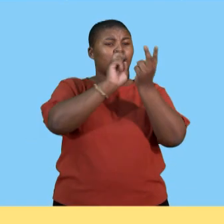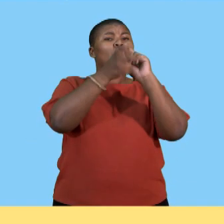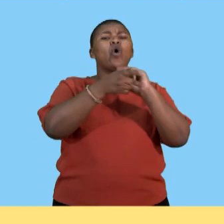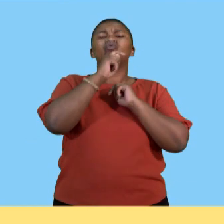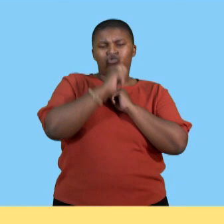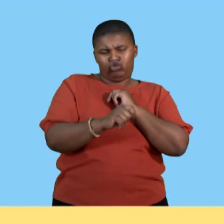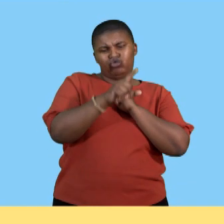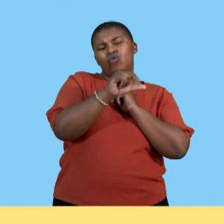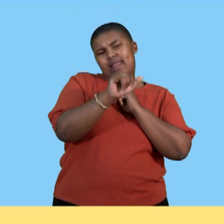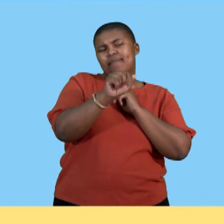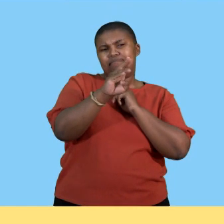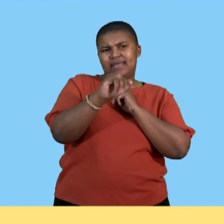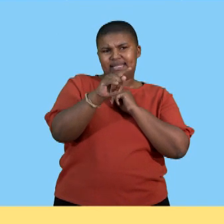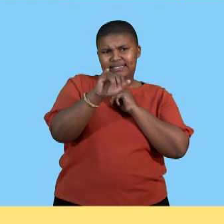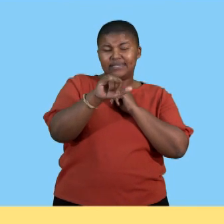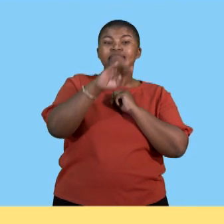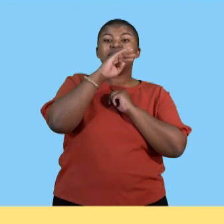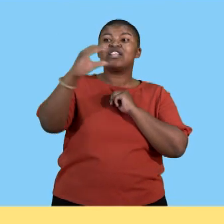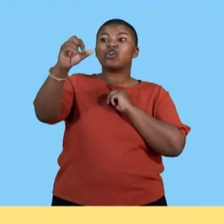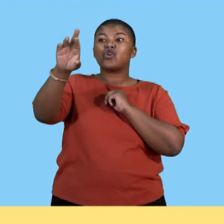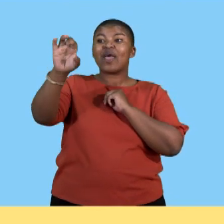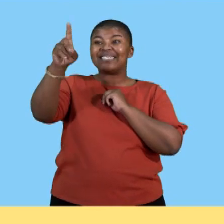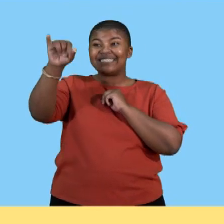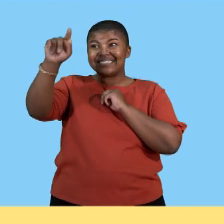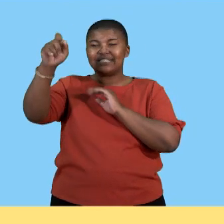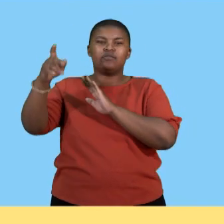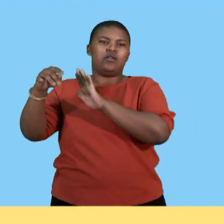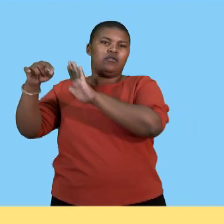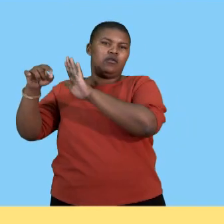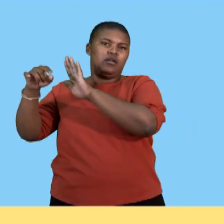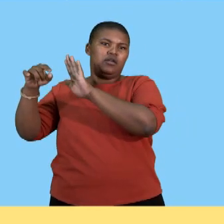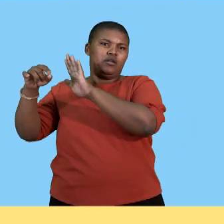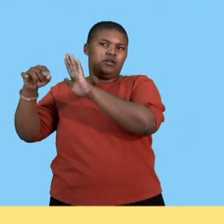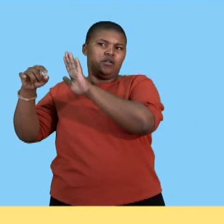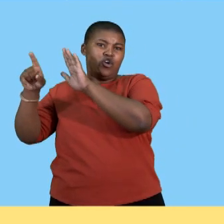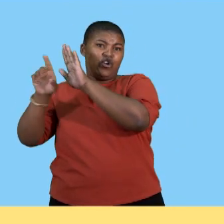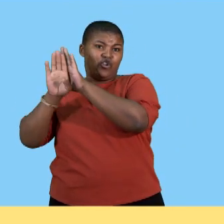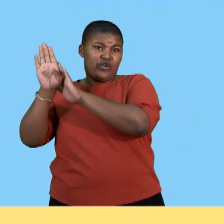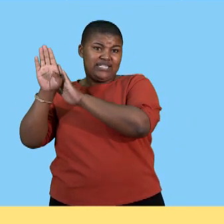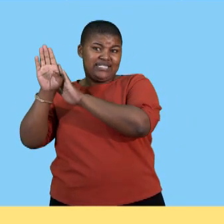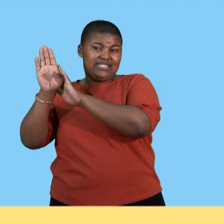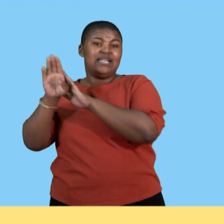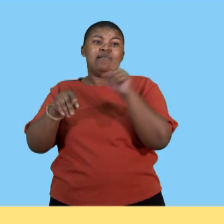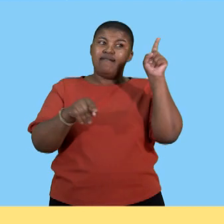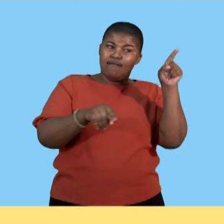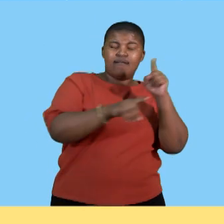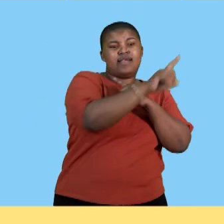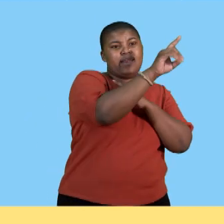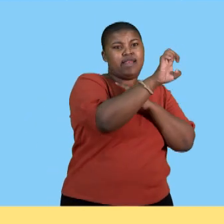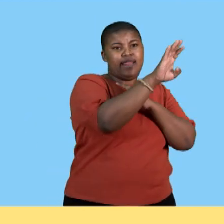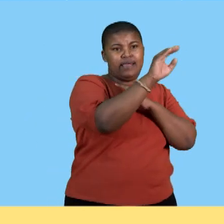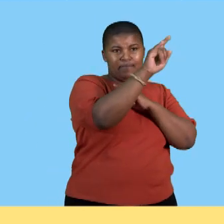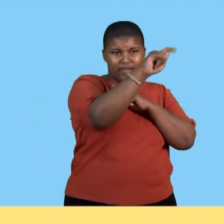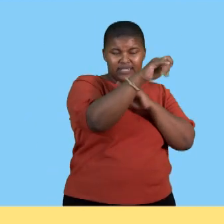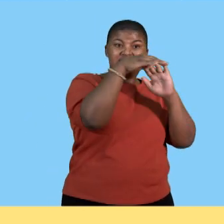is a liability, therefore it increases on the credit side and decrease on the debit side.